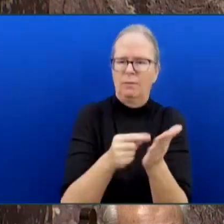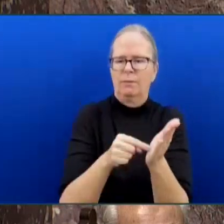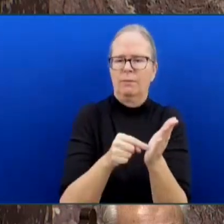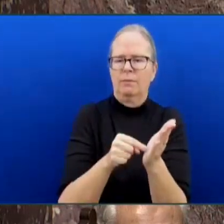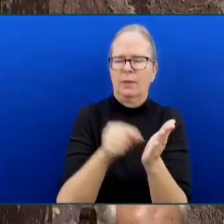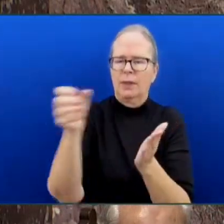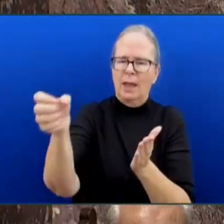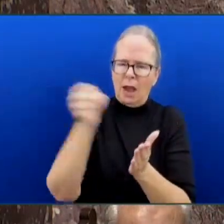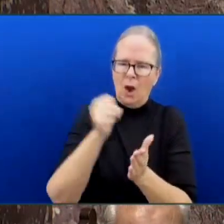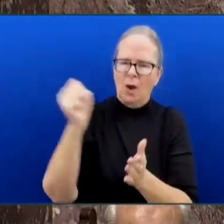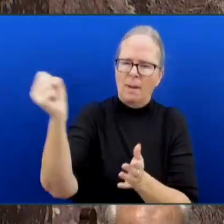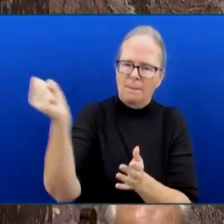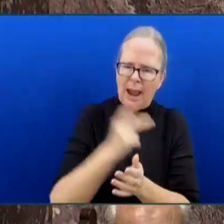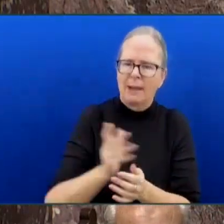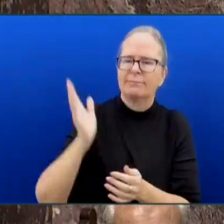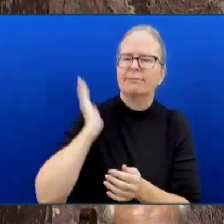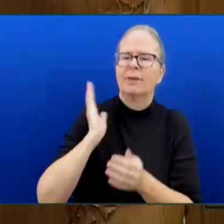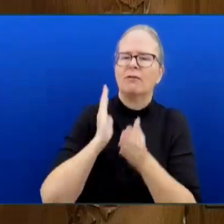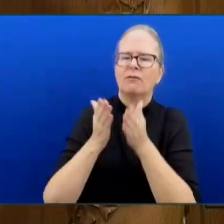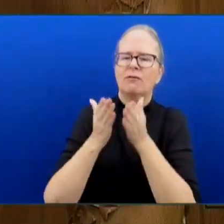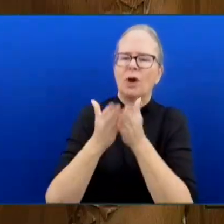place?